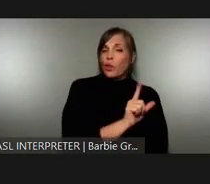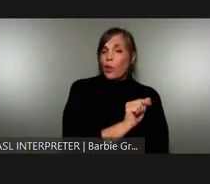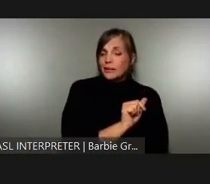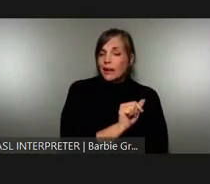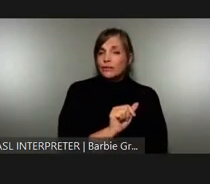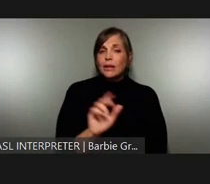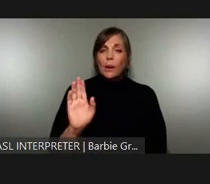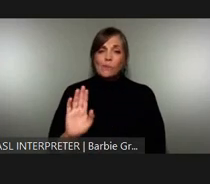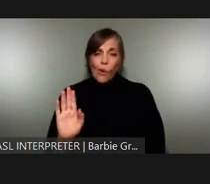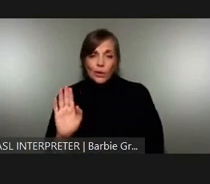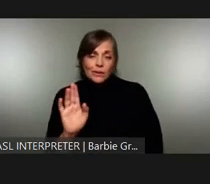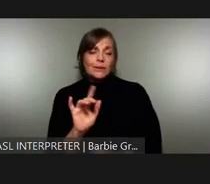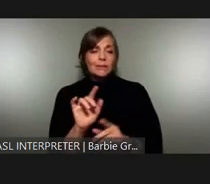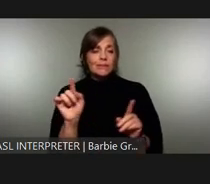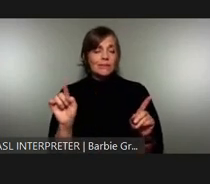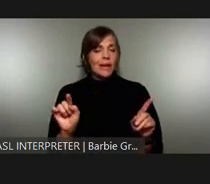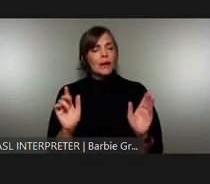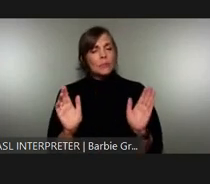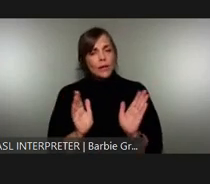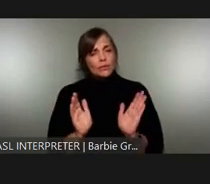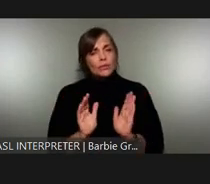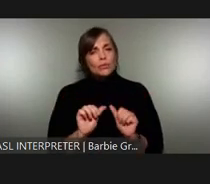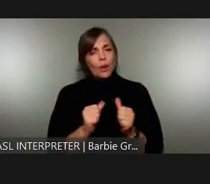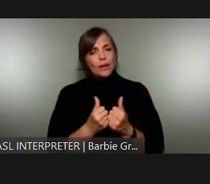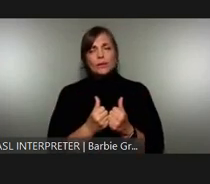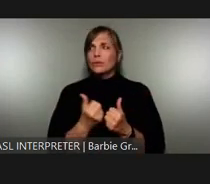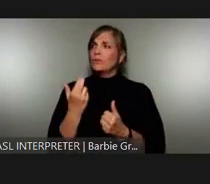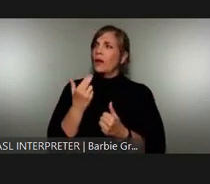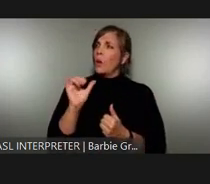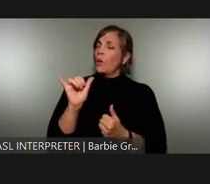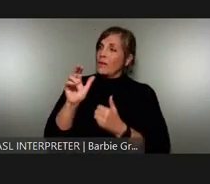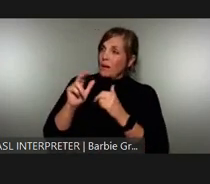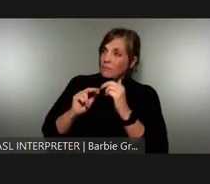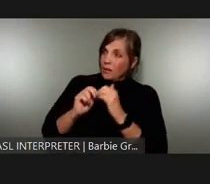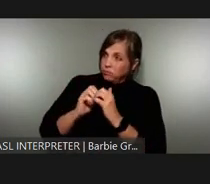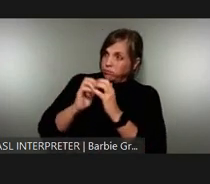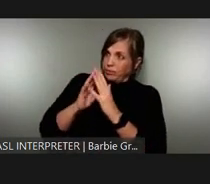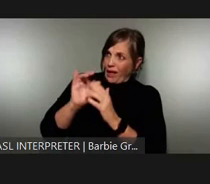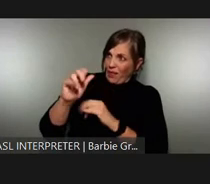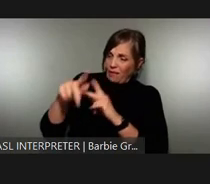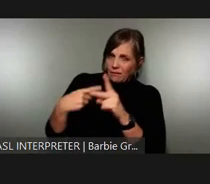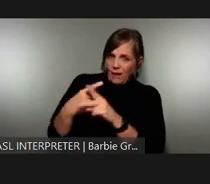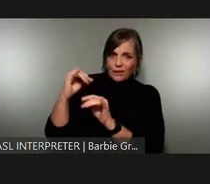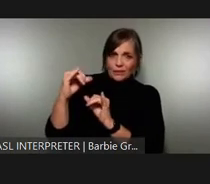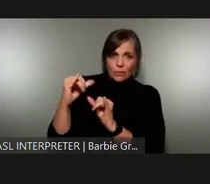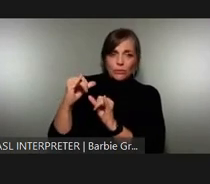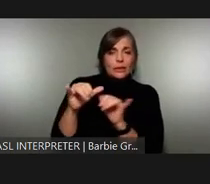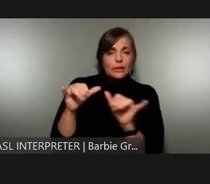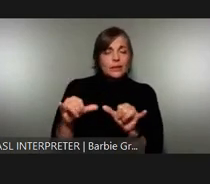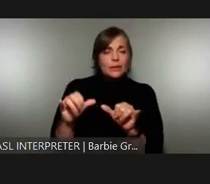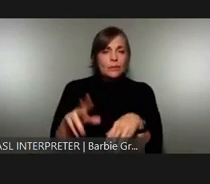the much smaller agencies. It's recognizing build similar systems, and it allows you to deliver such great value to